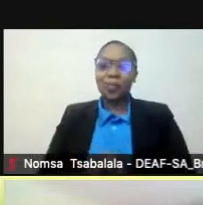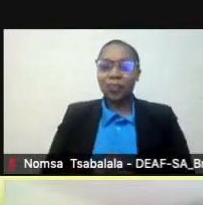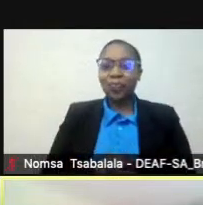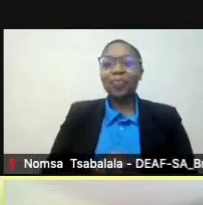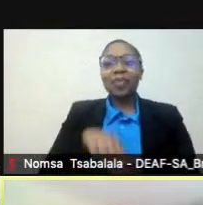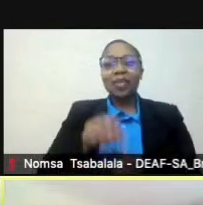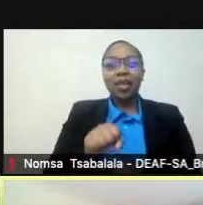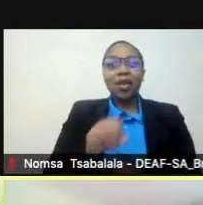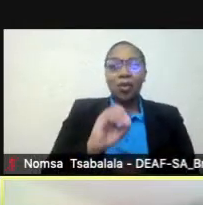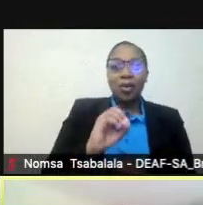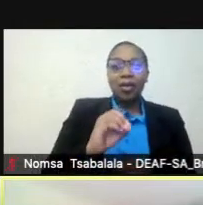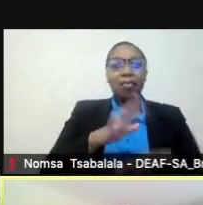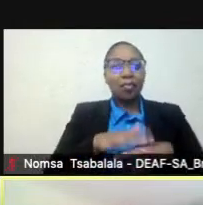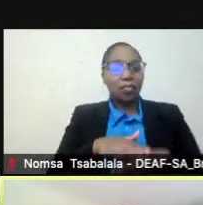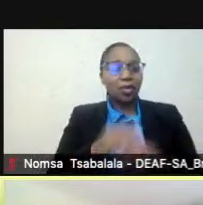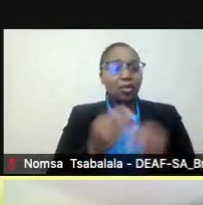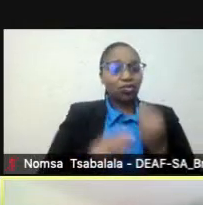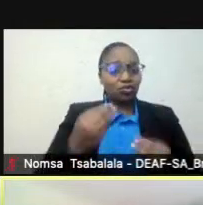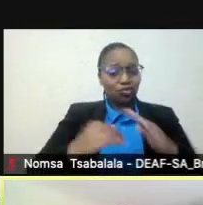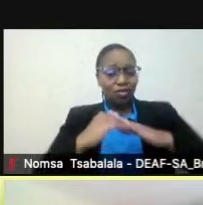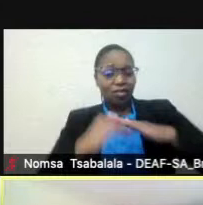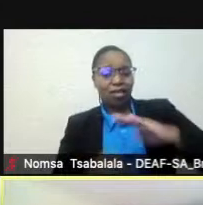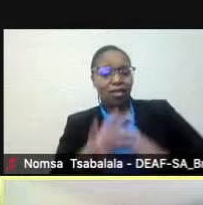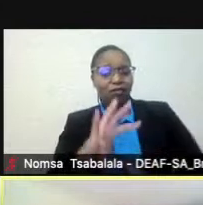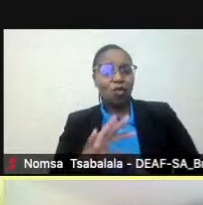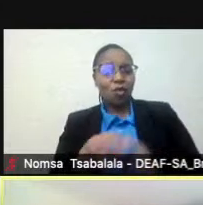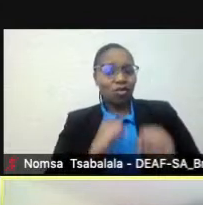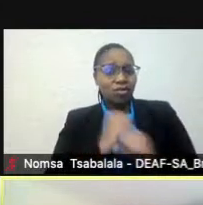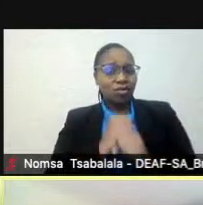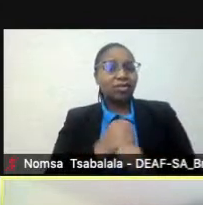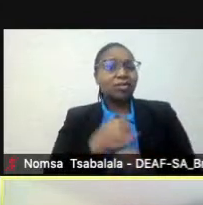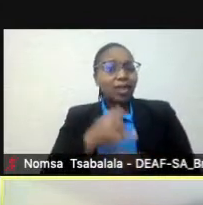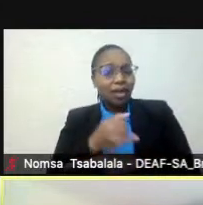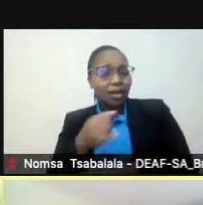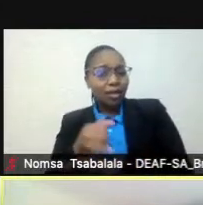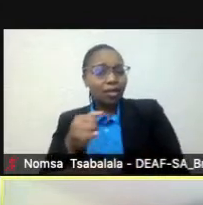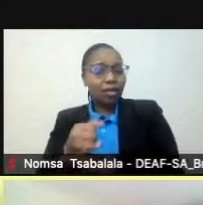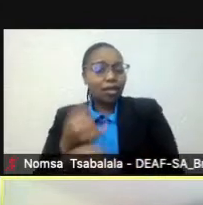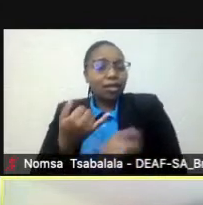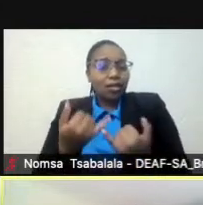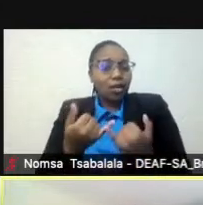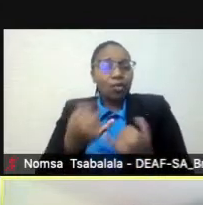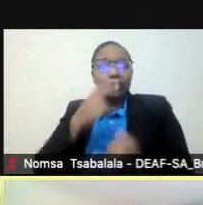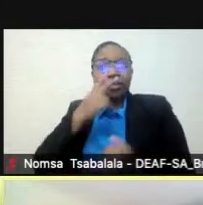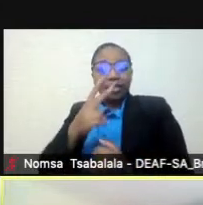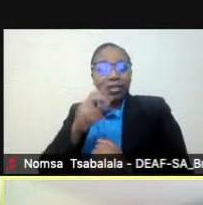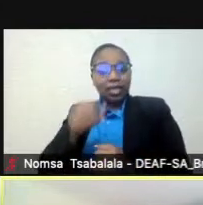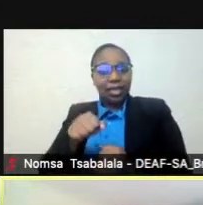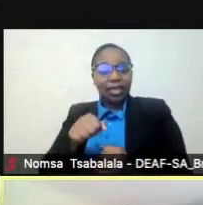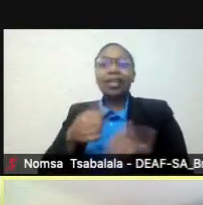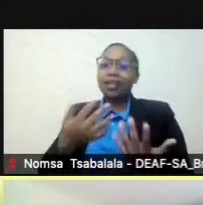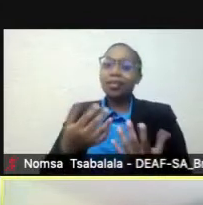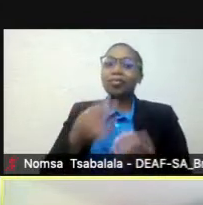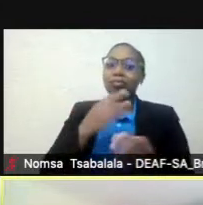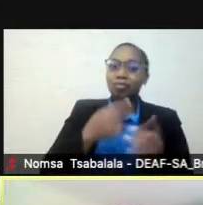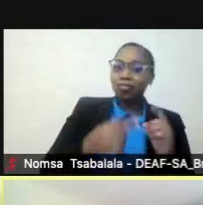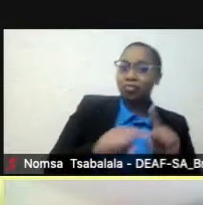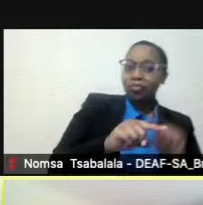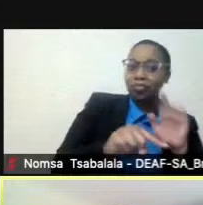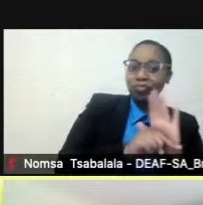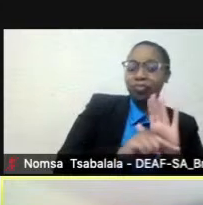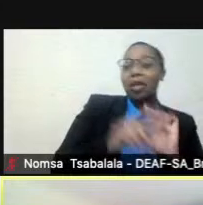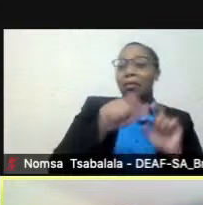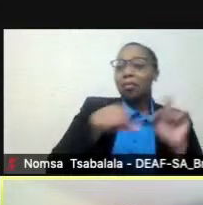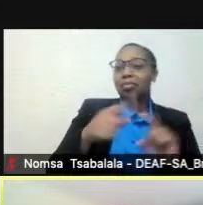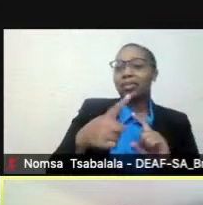children, especially under 4 years. Look, it is very early on in the wave. At this stage, disease did start in the younger